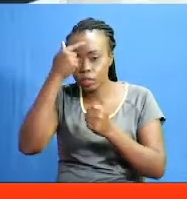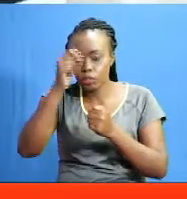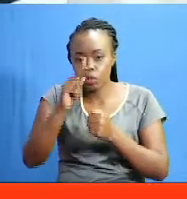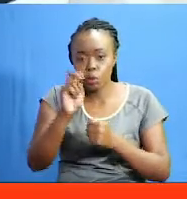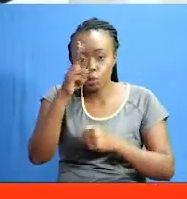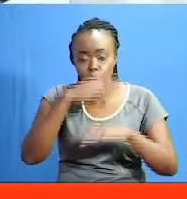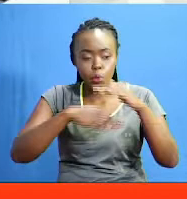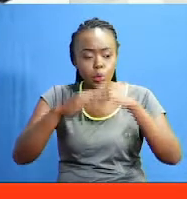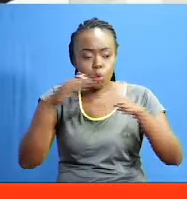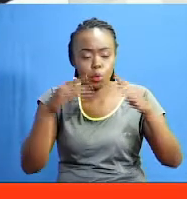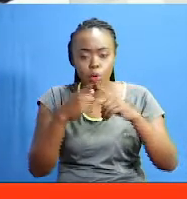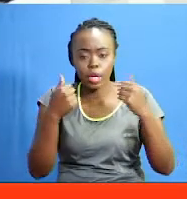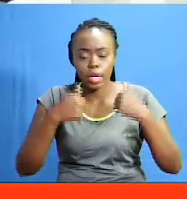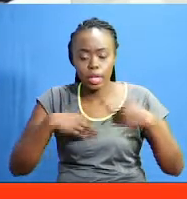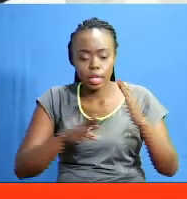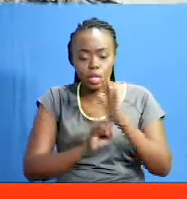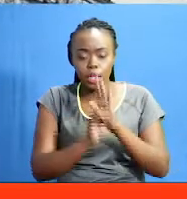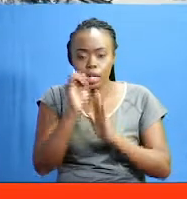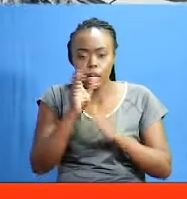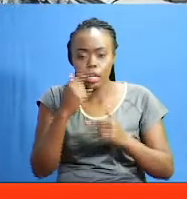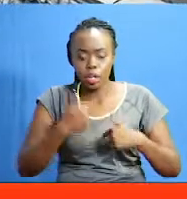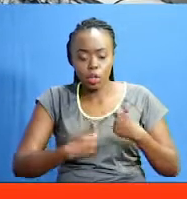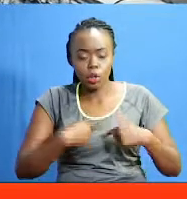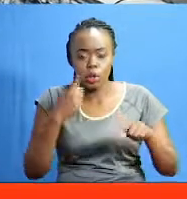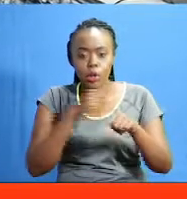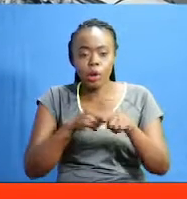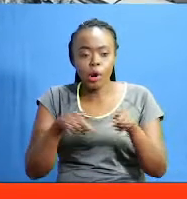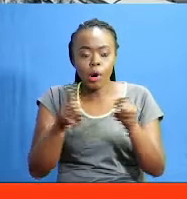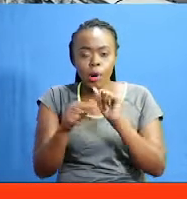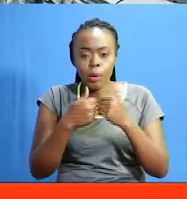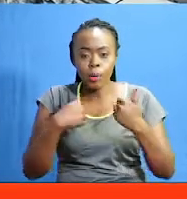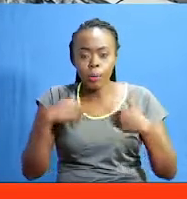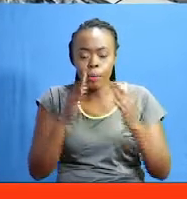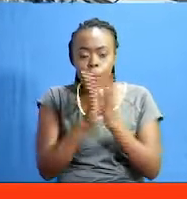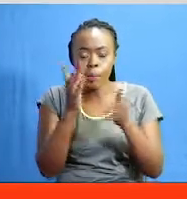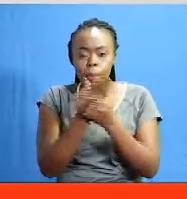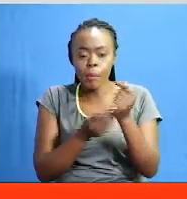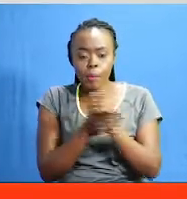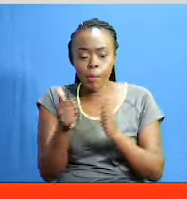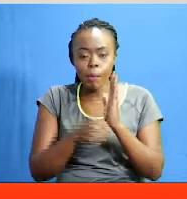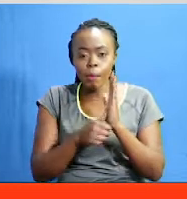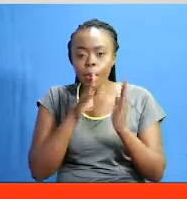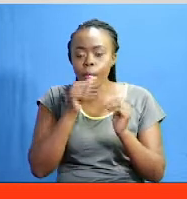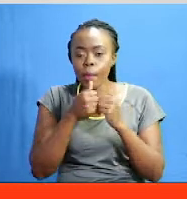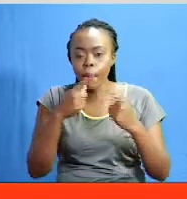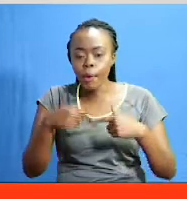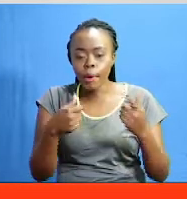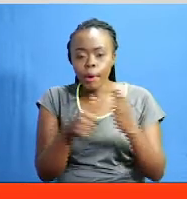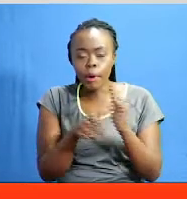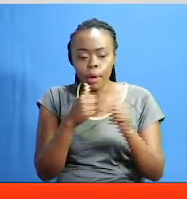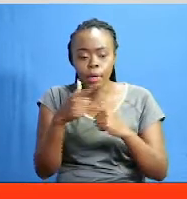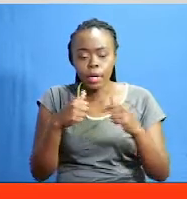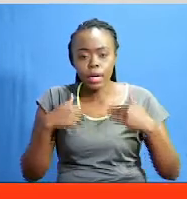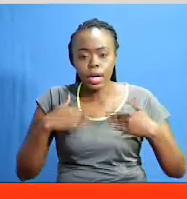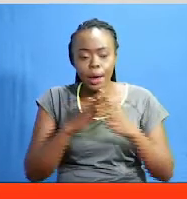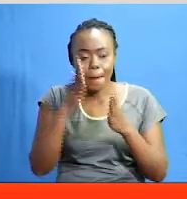for the Kenyatta University, having proved itself a series of times as potent in solving problems by responding to emerging